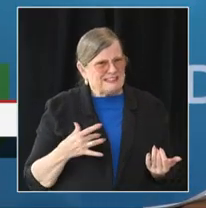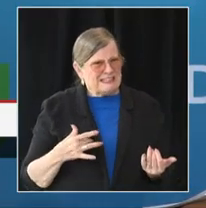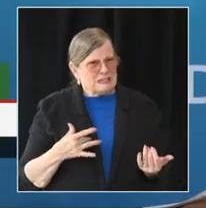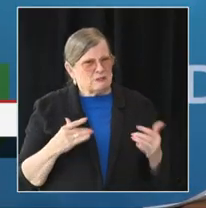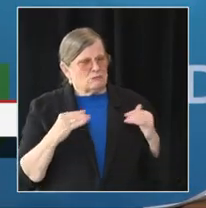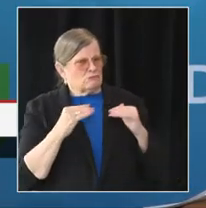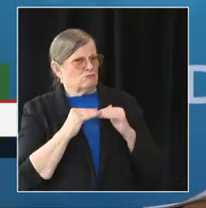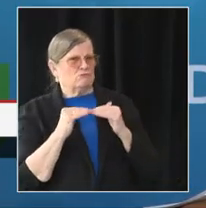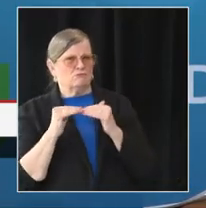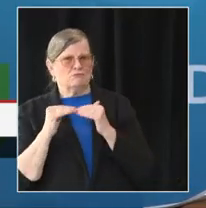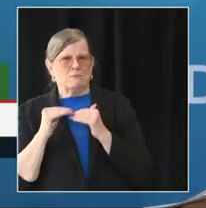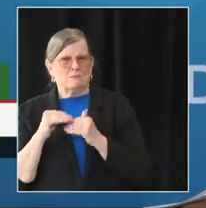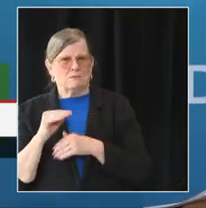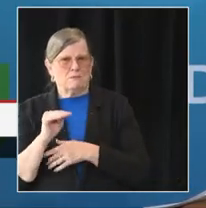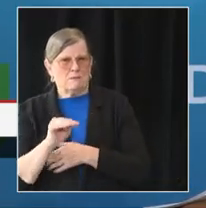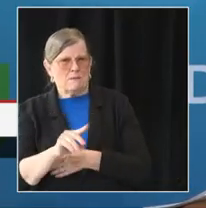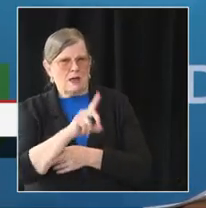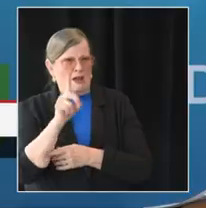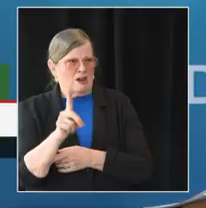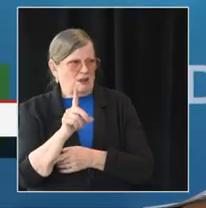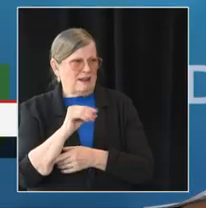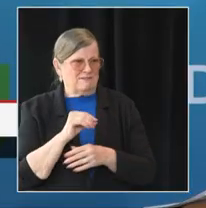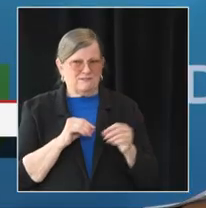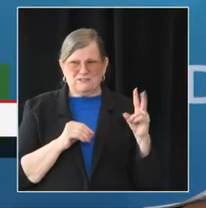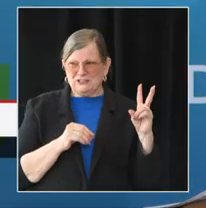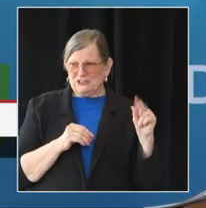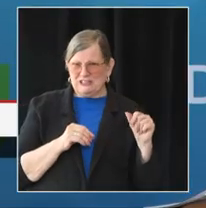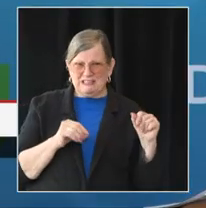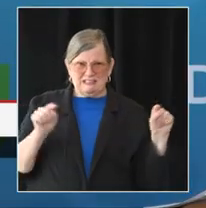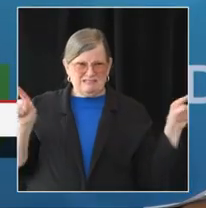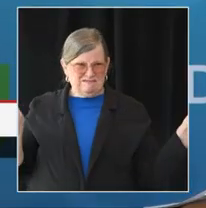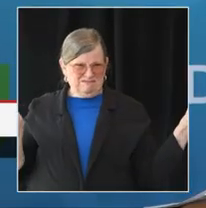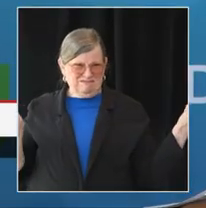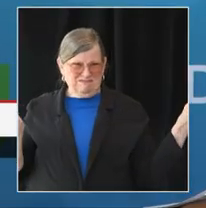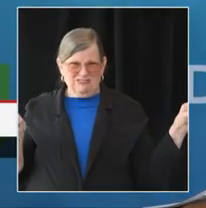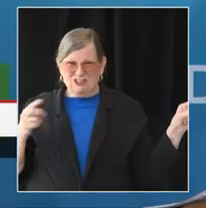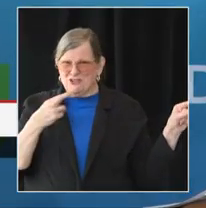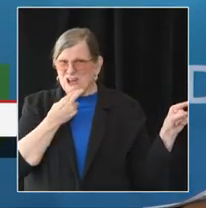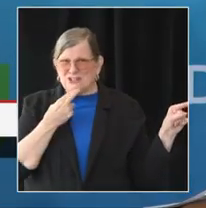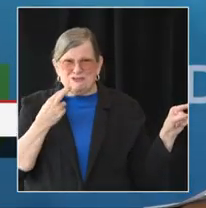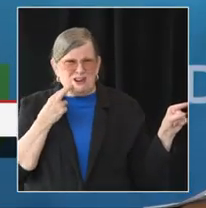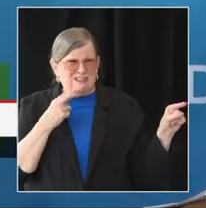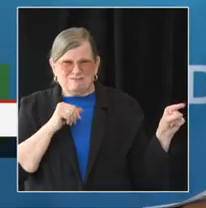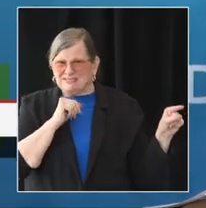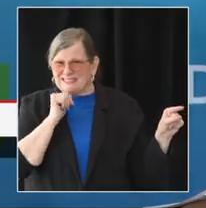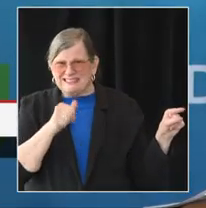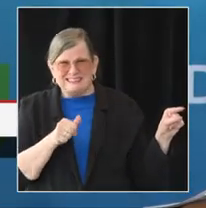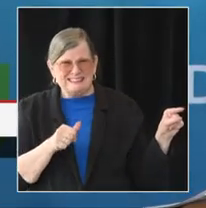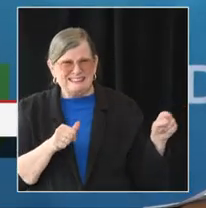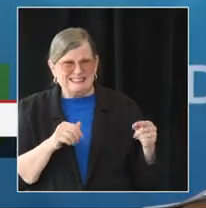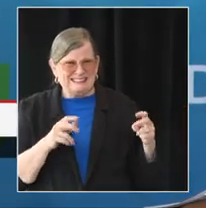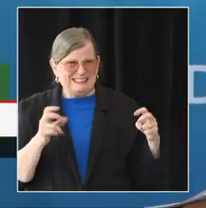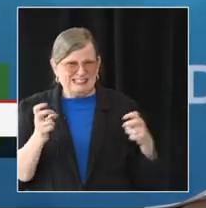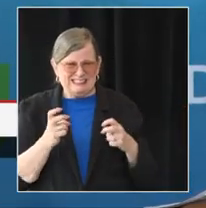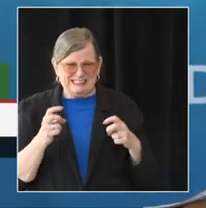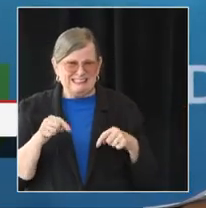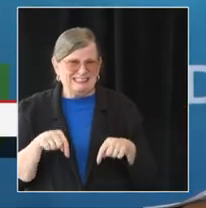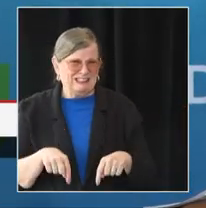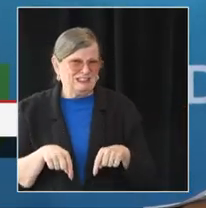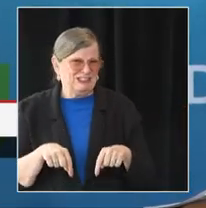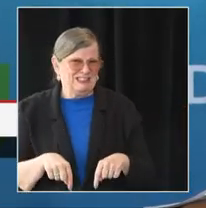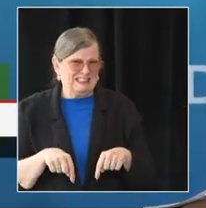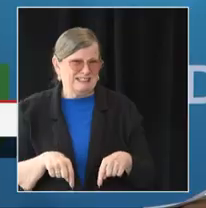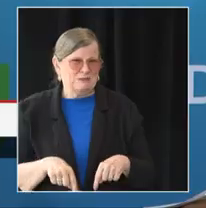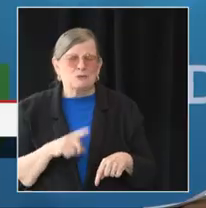Virginia. And right now, I'm not sure we can say that. And it is important that this Initiative 82, if you're